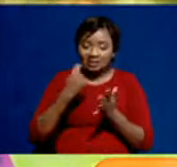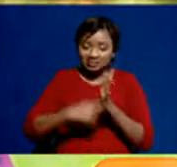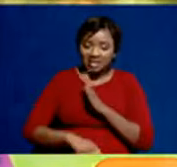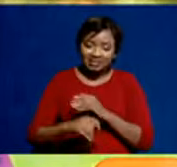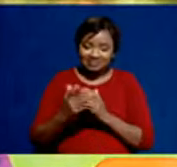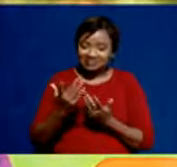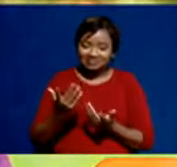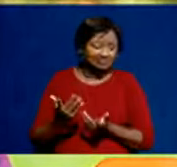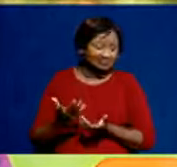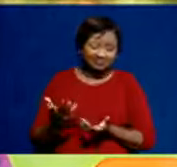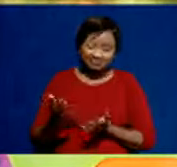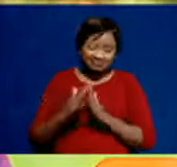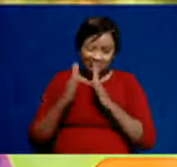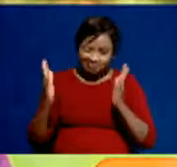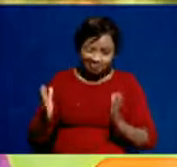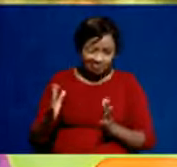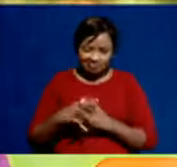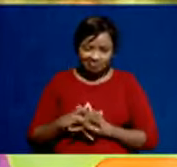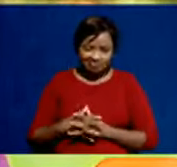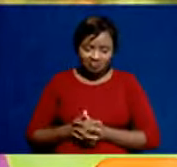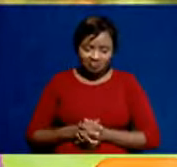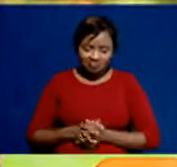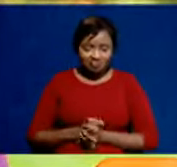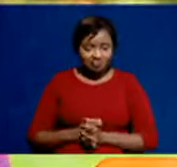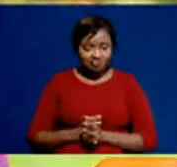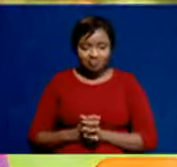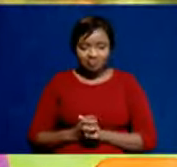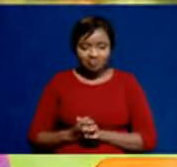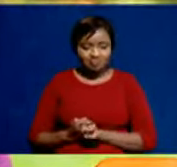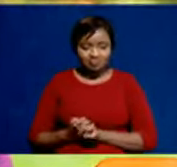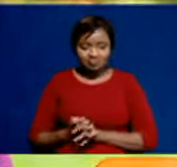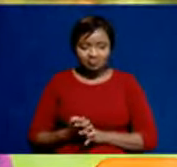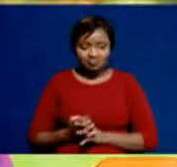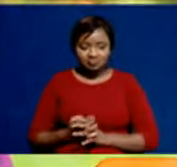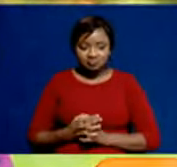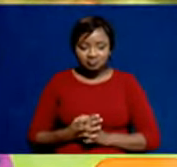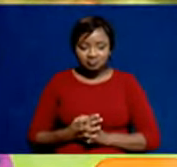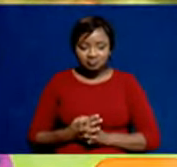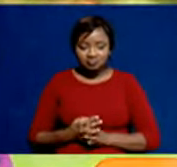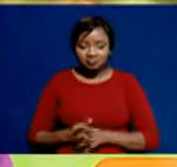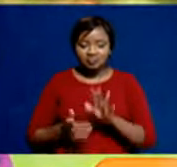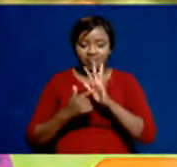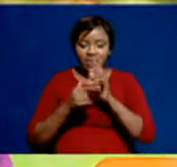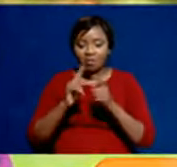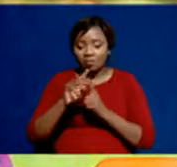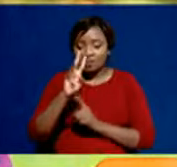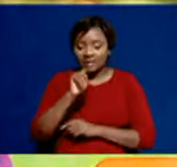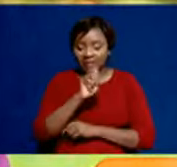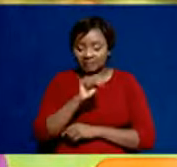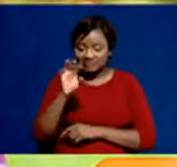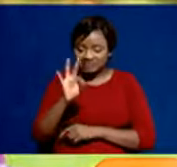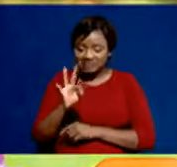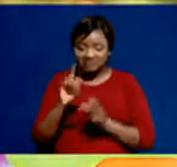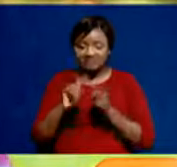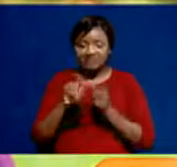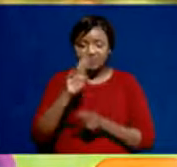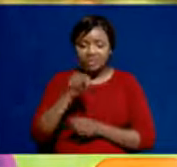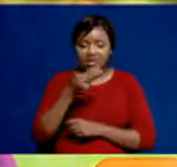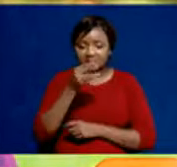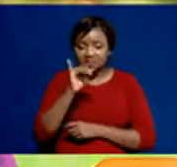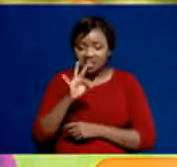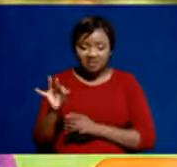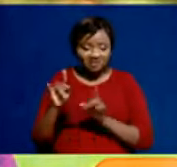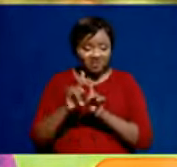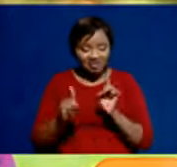levy. Everything, every other deduction, from NSSF to NHIF, everything is going up.